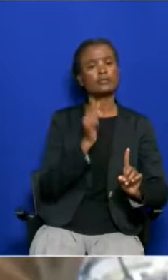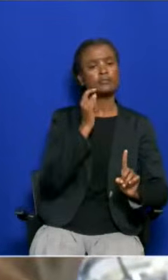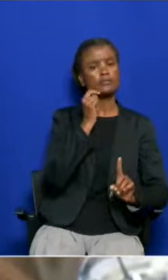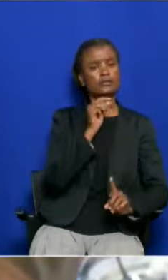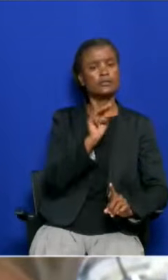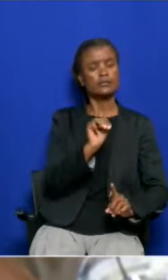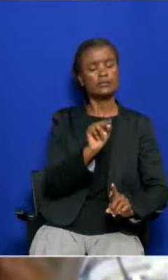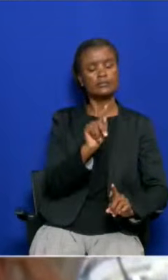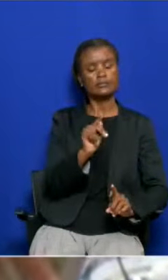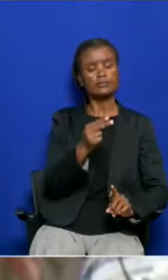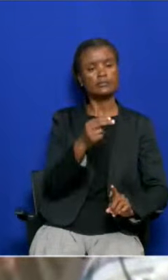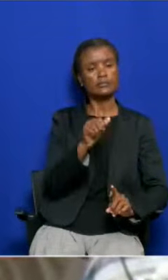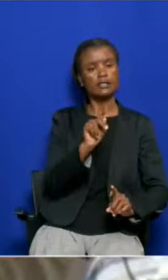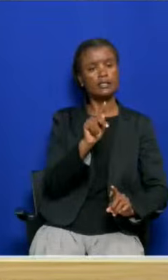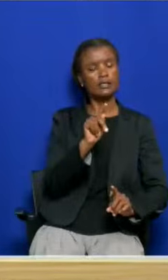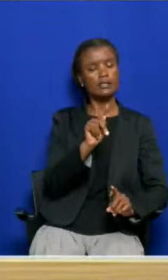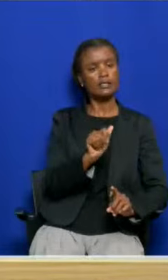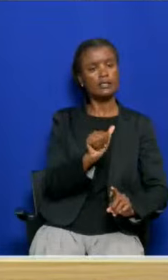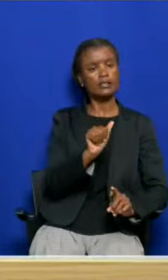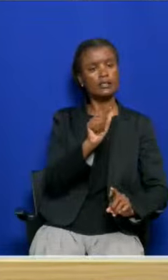say?